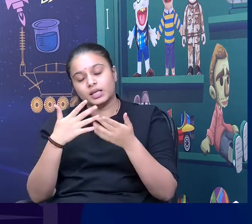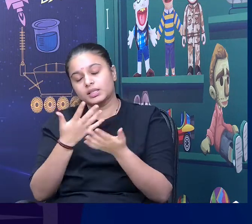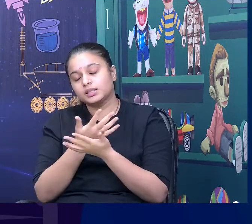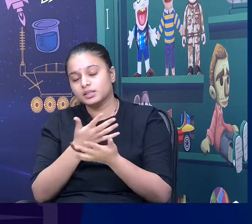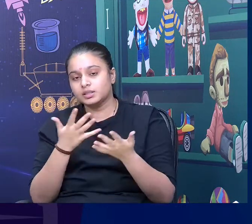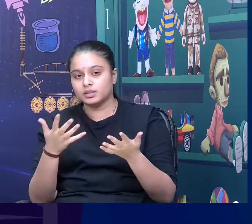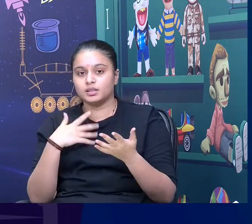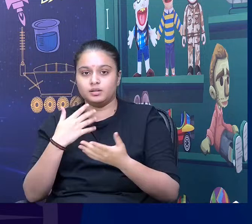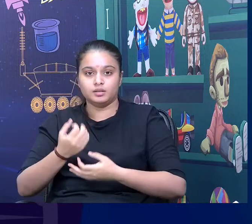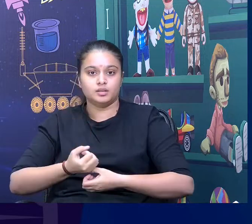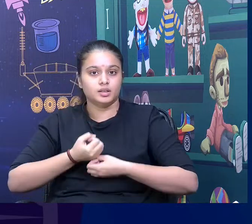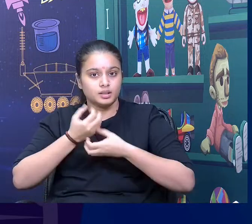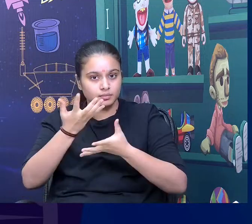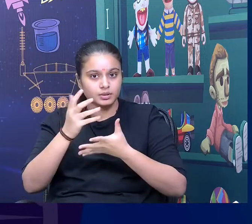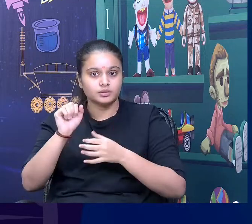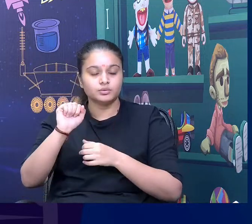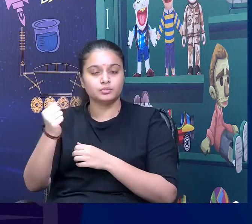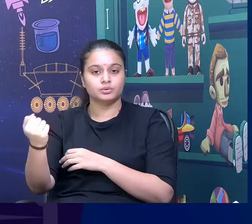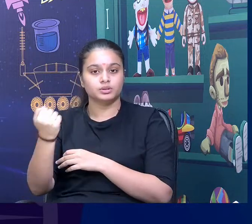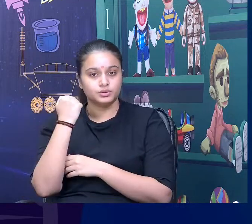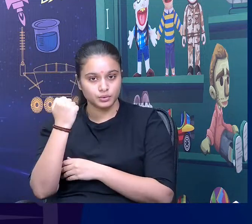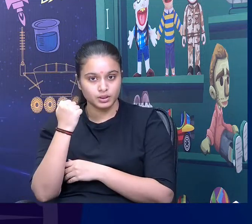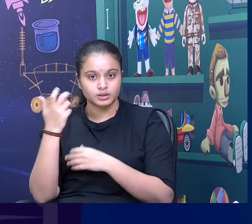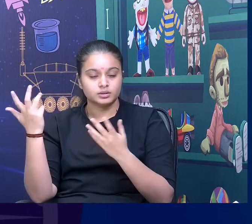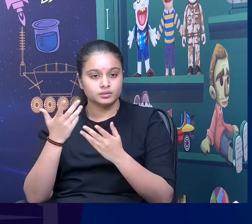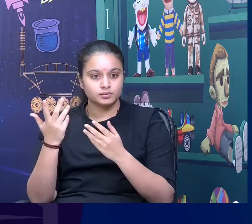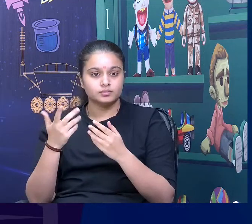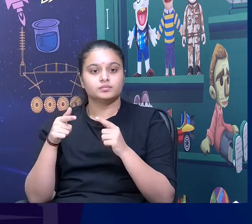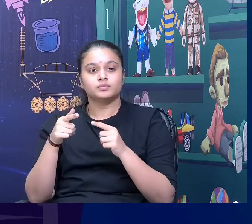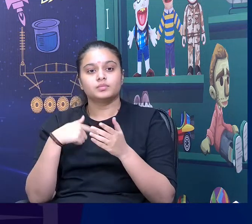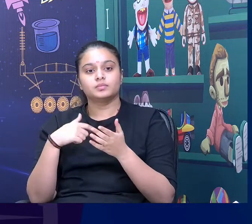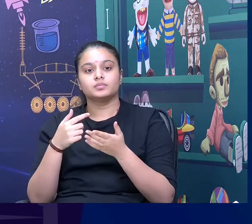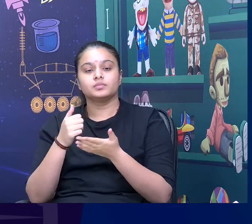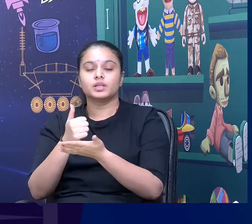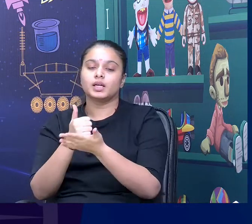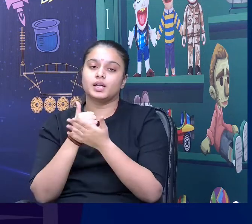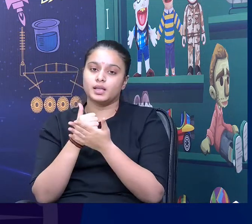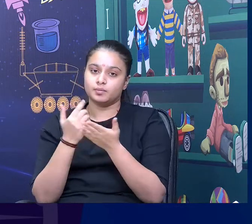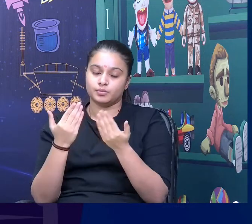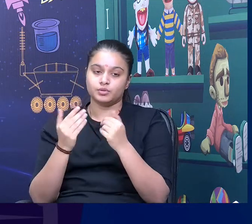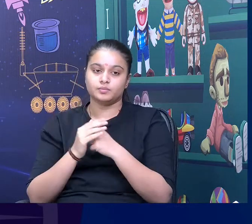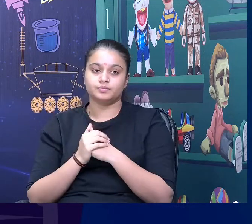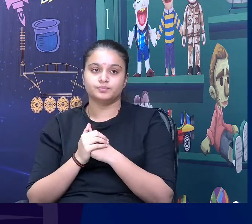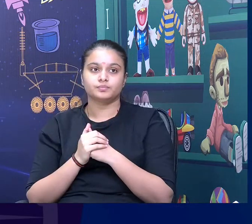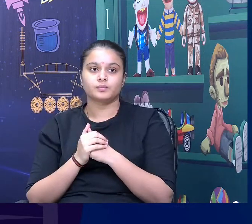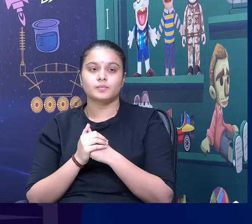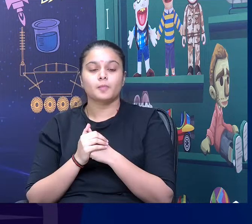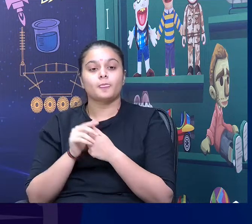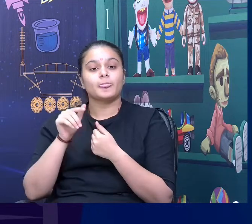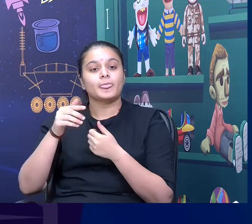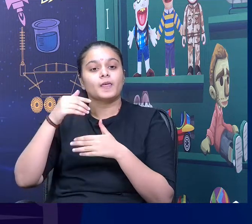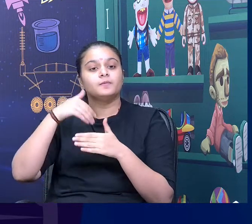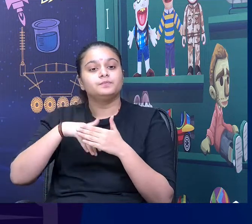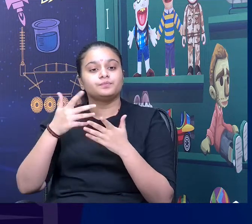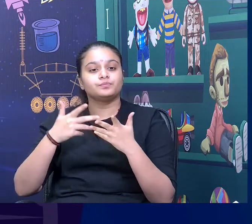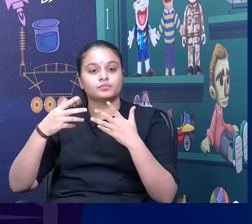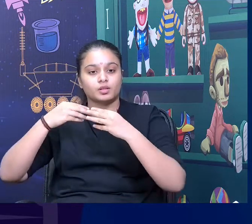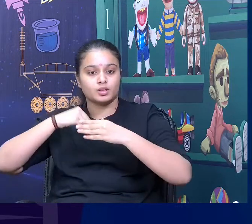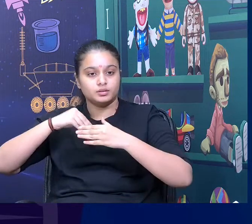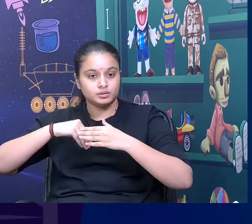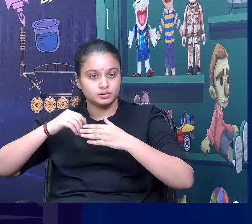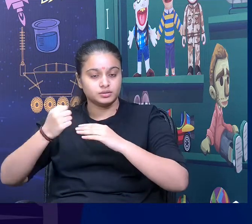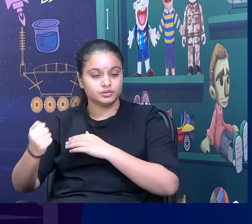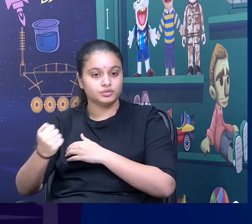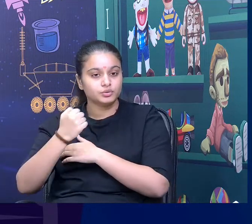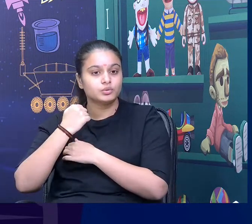helps you express your strengths creatively is going to be helpful, and they also in a way build up our strength